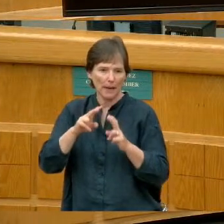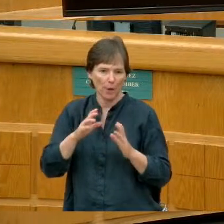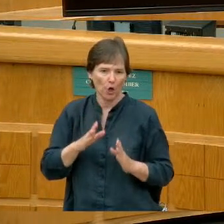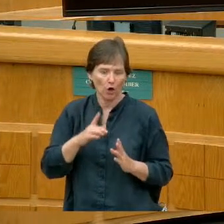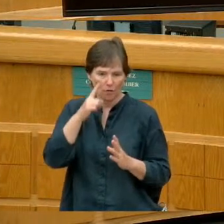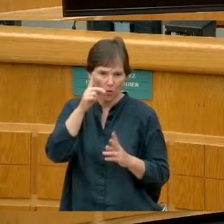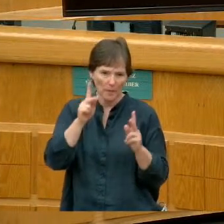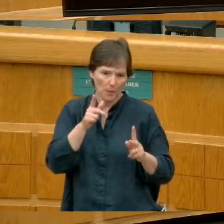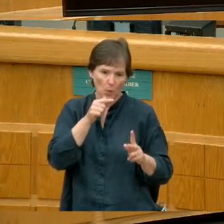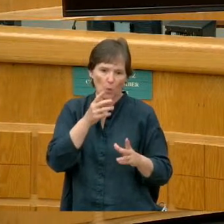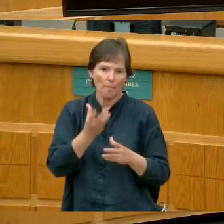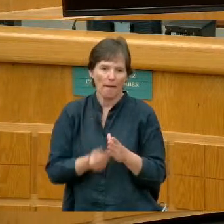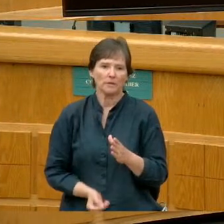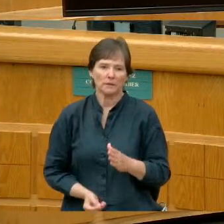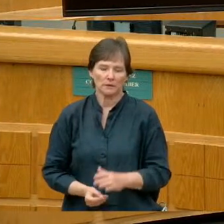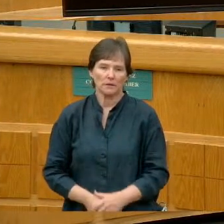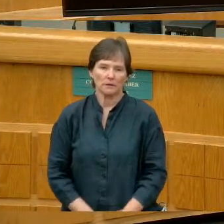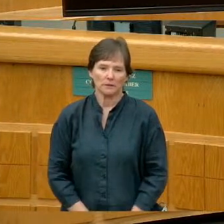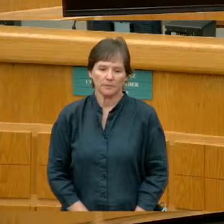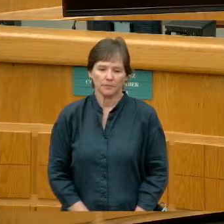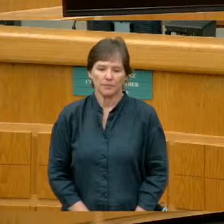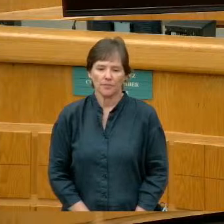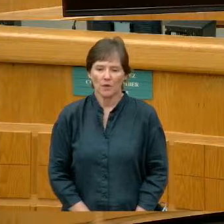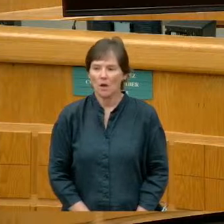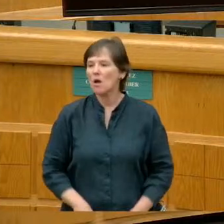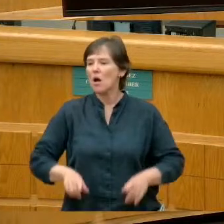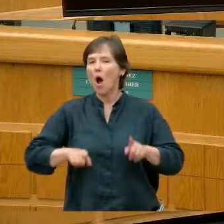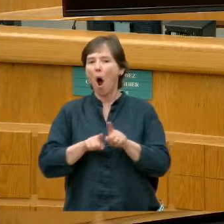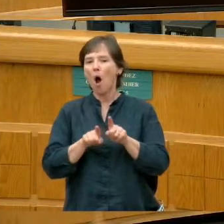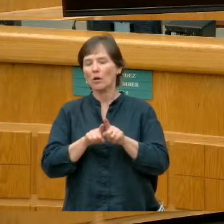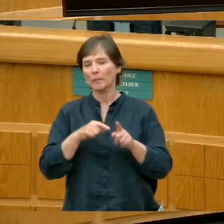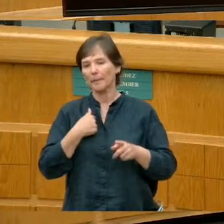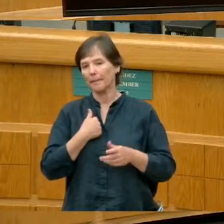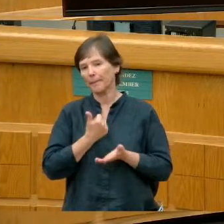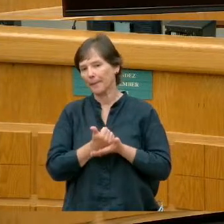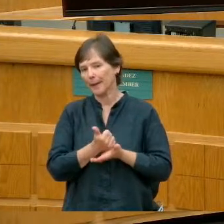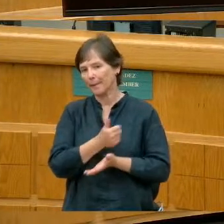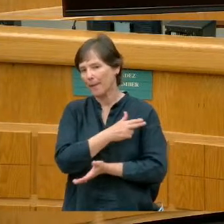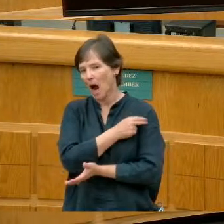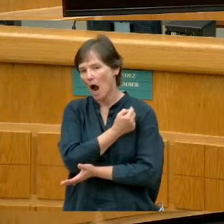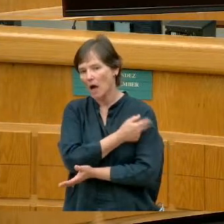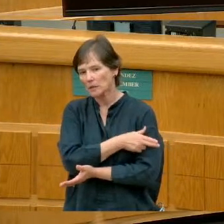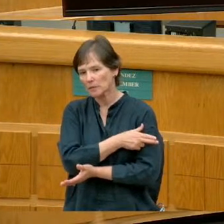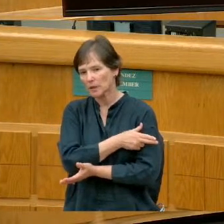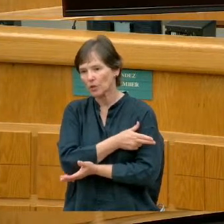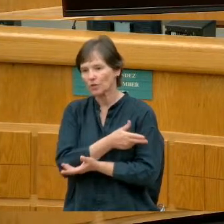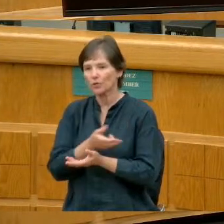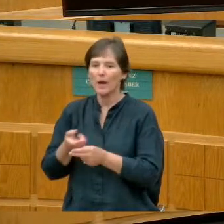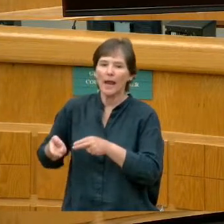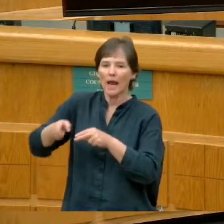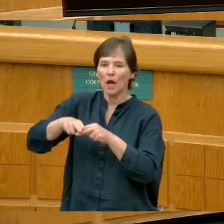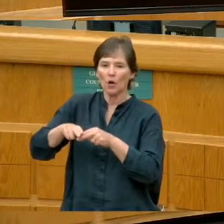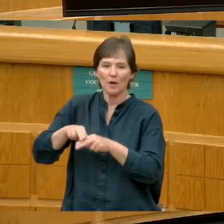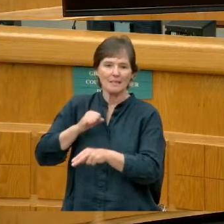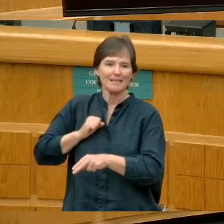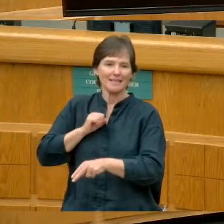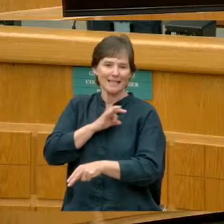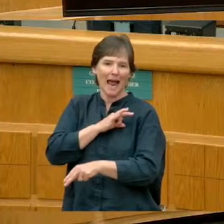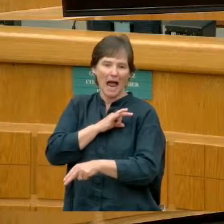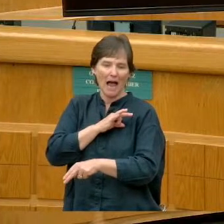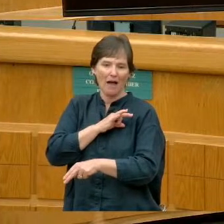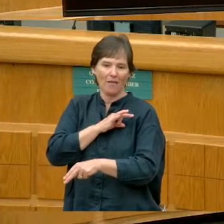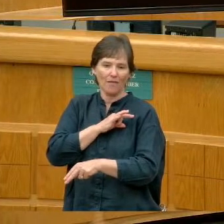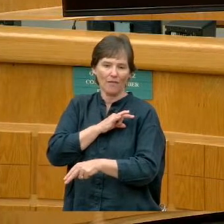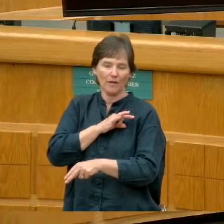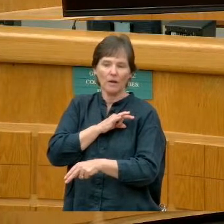And I'm also helping our hospitals to get, more staffing. So CBRAC will receive